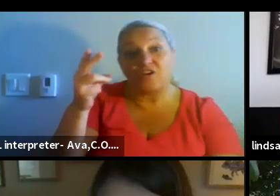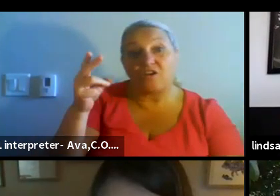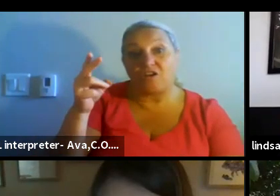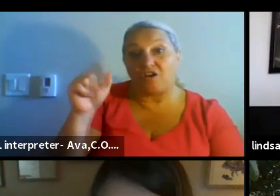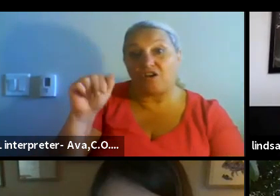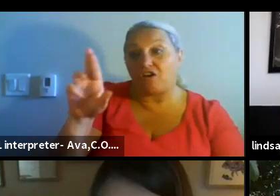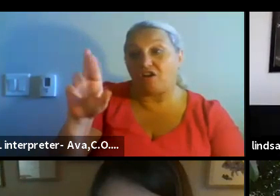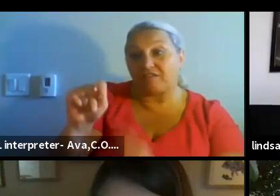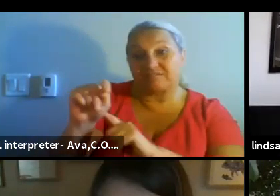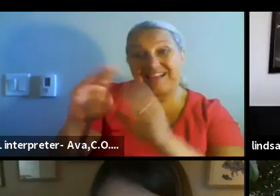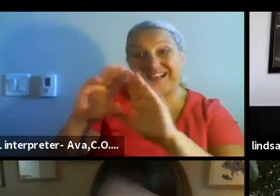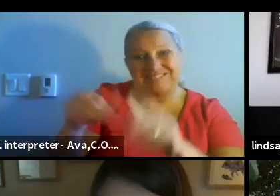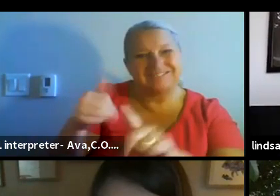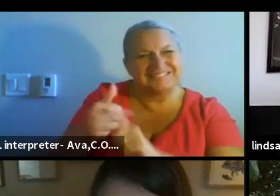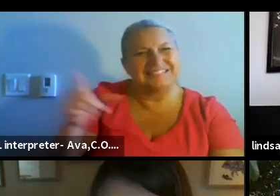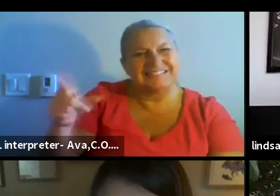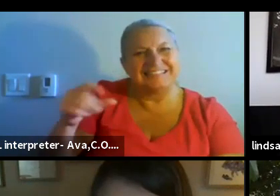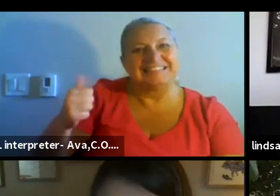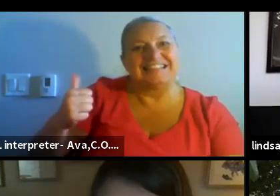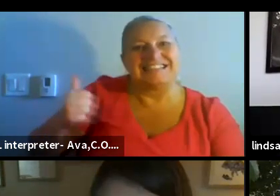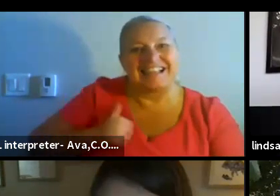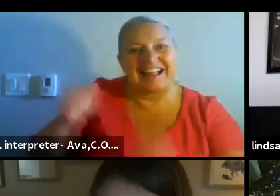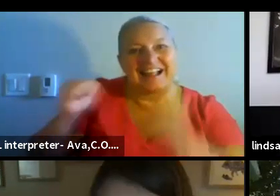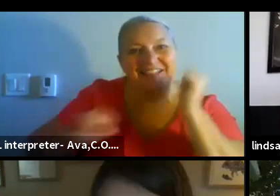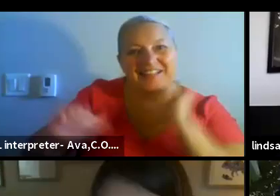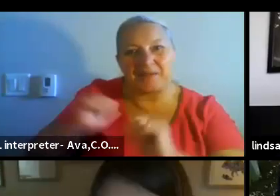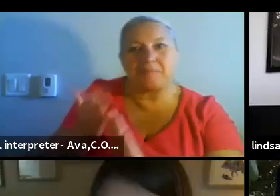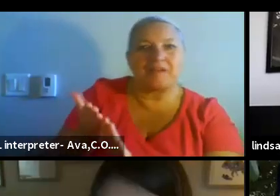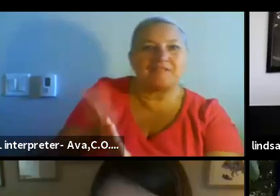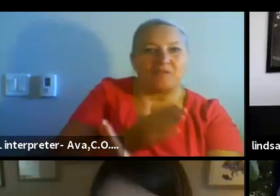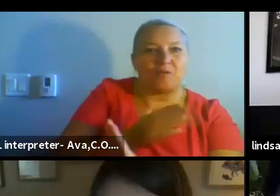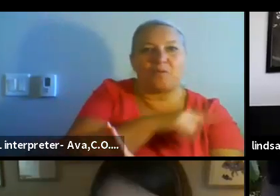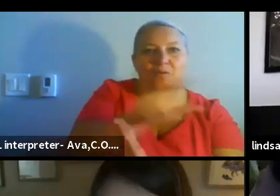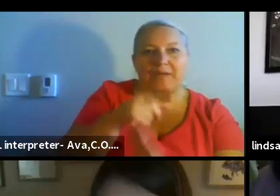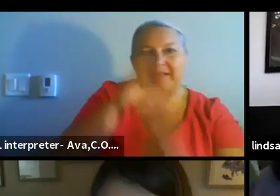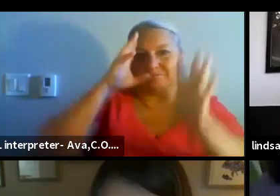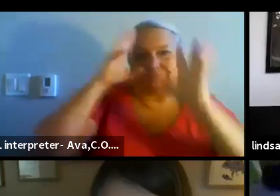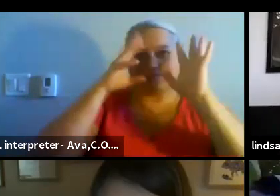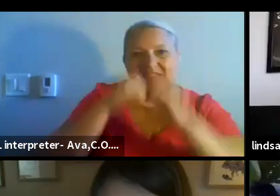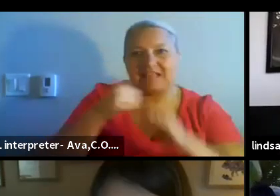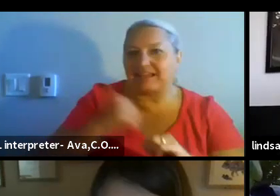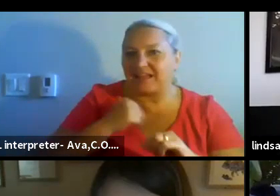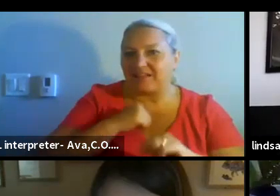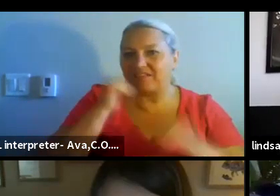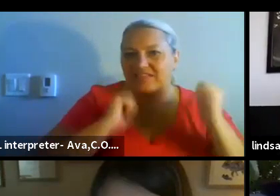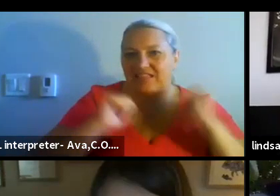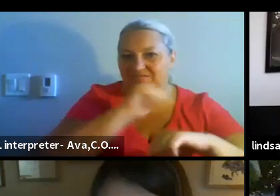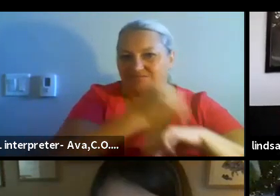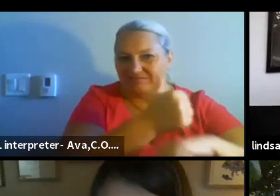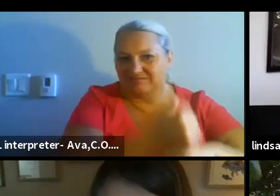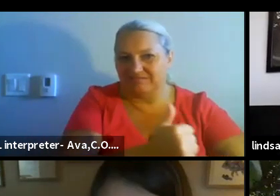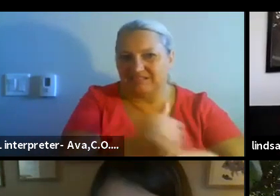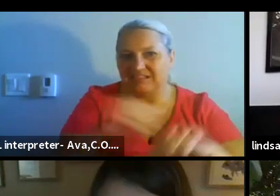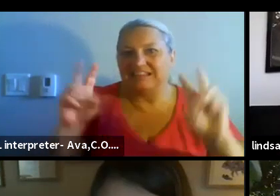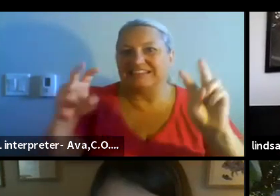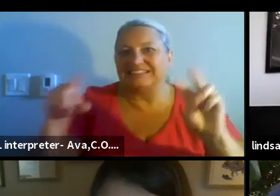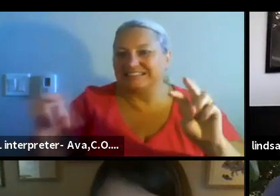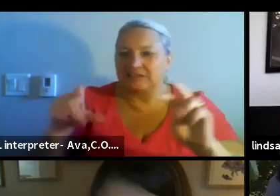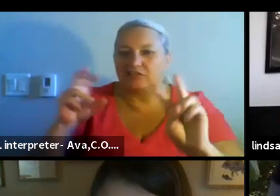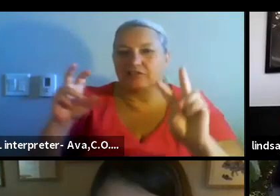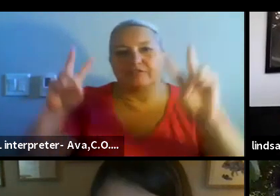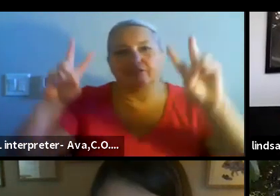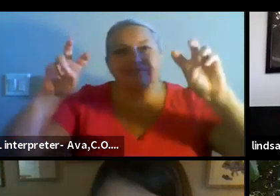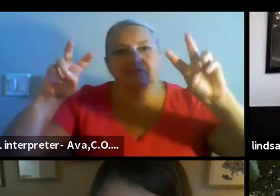theater before Canadian theater could be said to exist. It is the birthing ground of